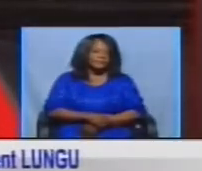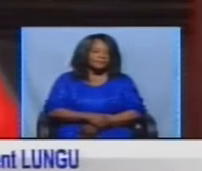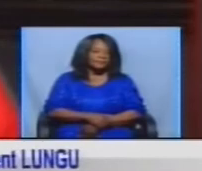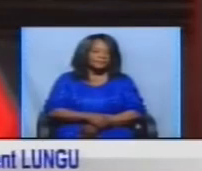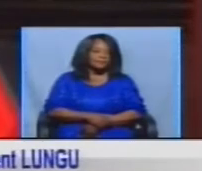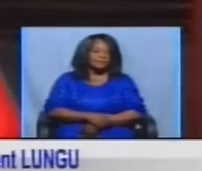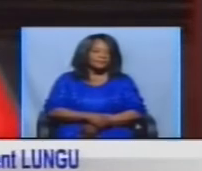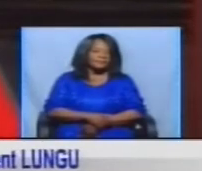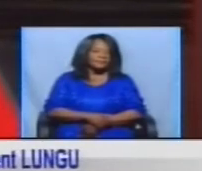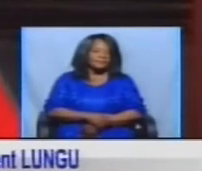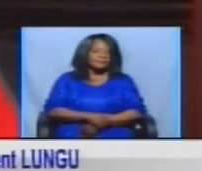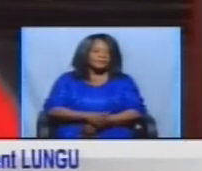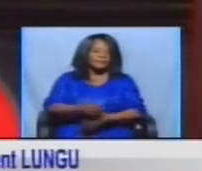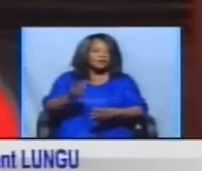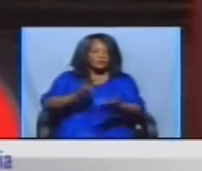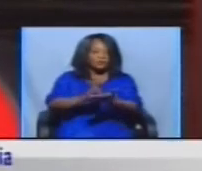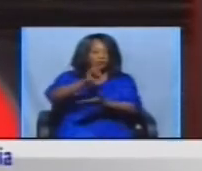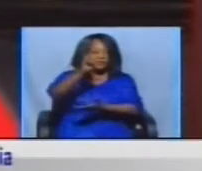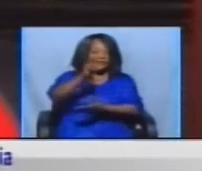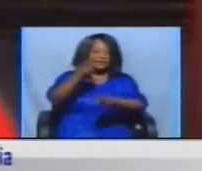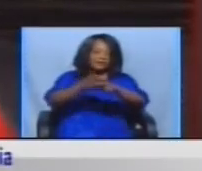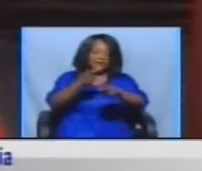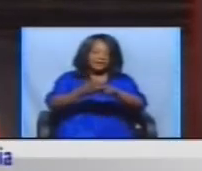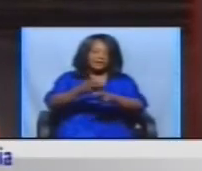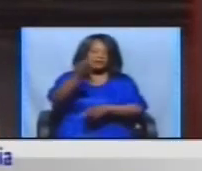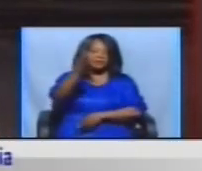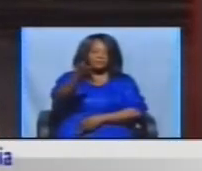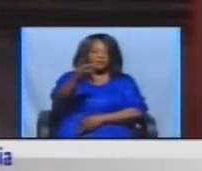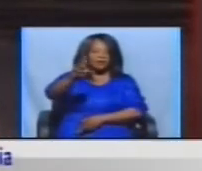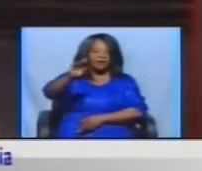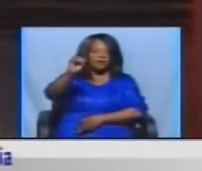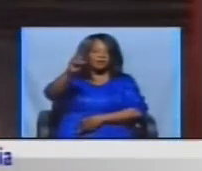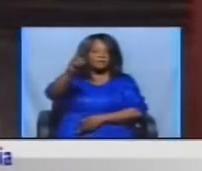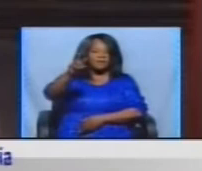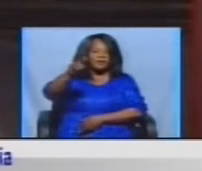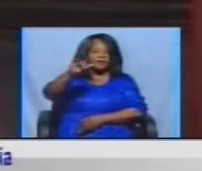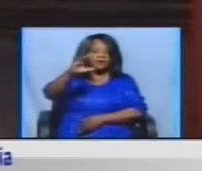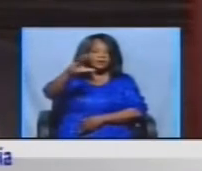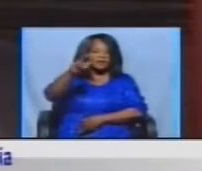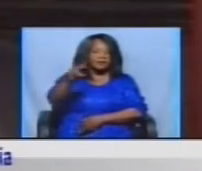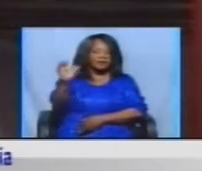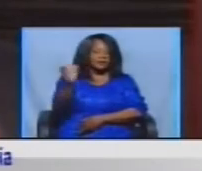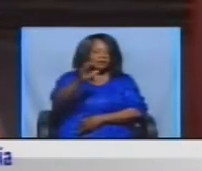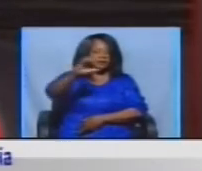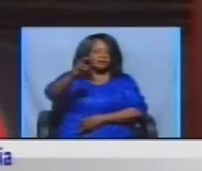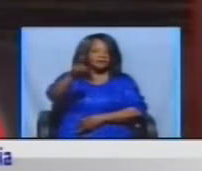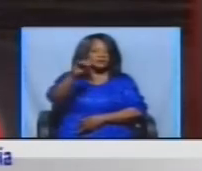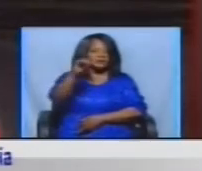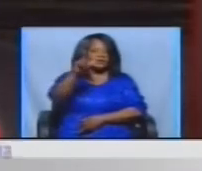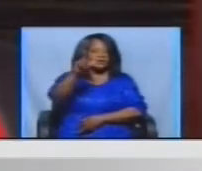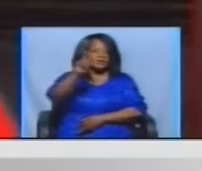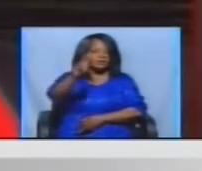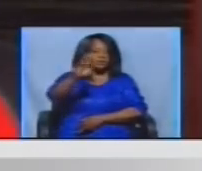Frederick Chiluba University ya kukola sana. Chakuti